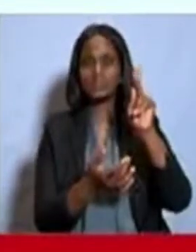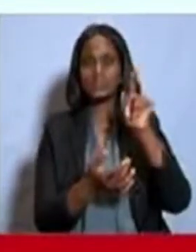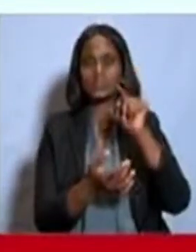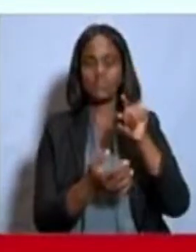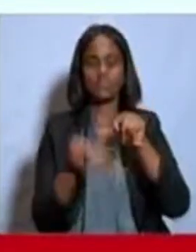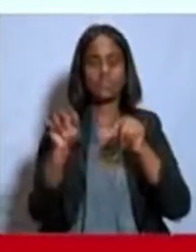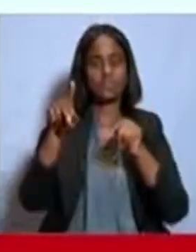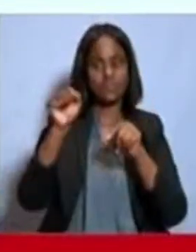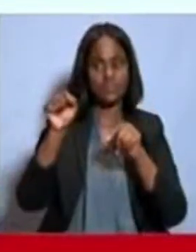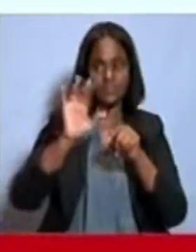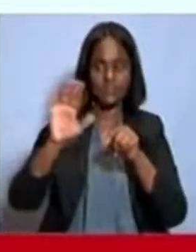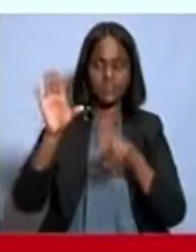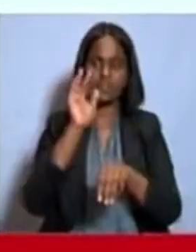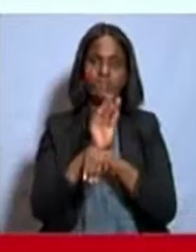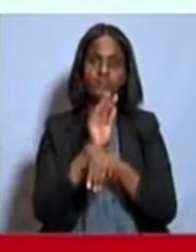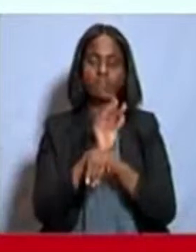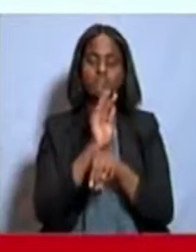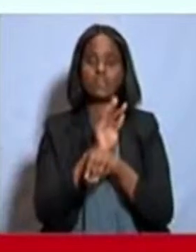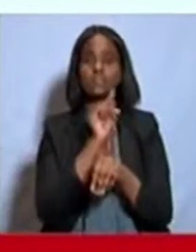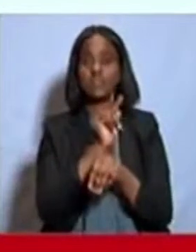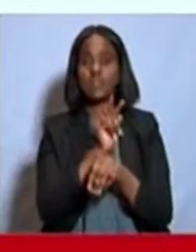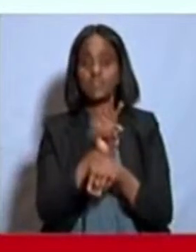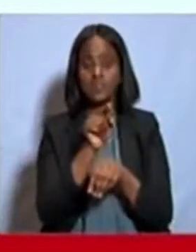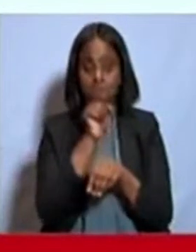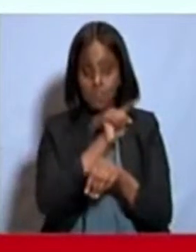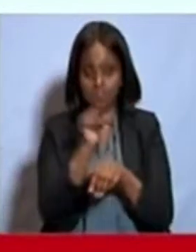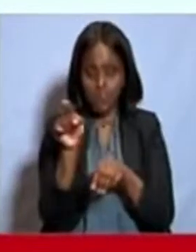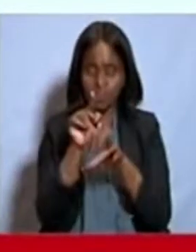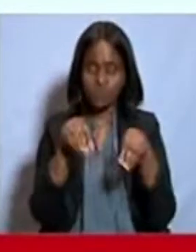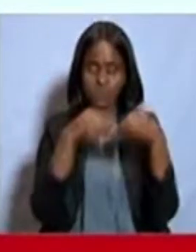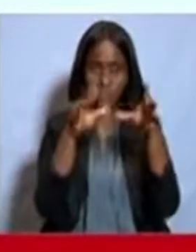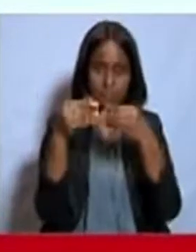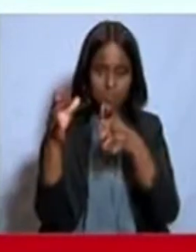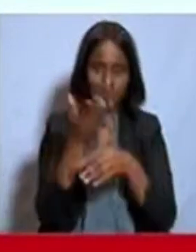Controlling officer's response. The issuing